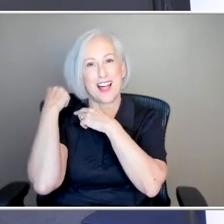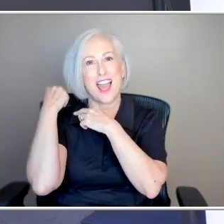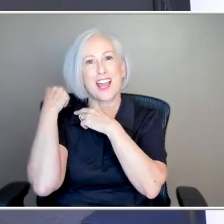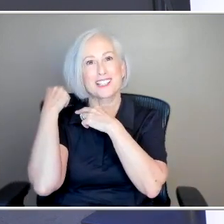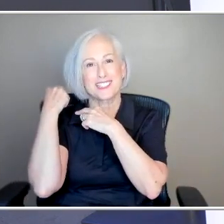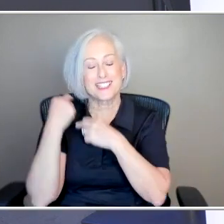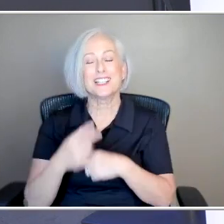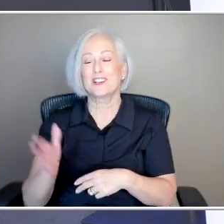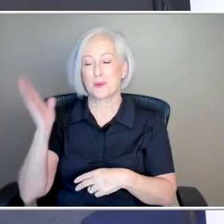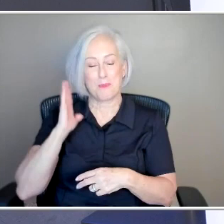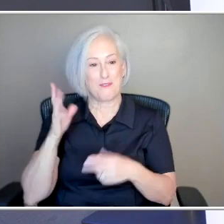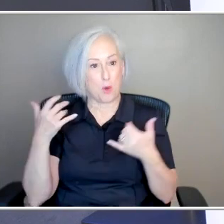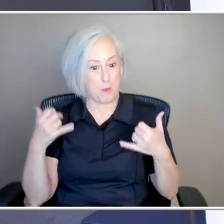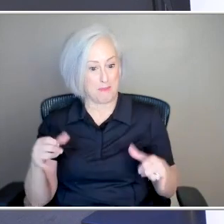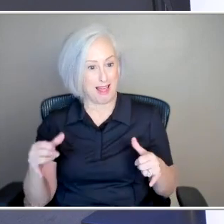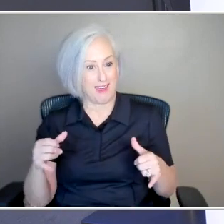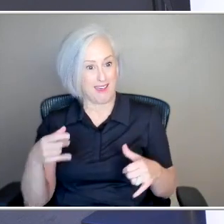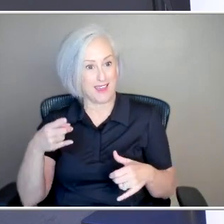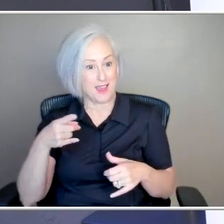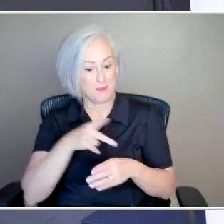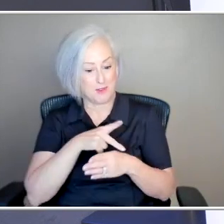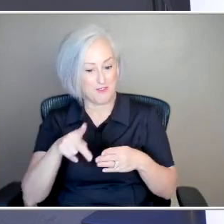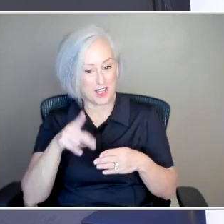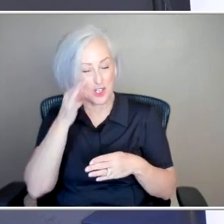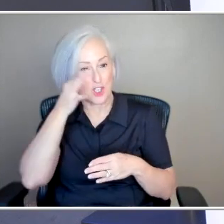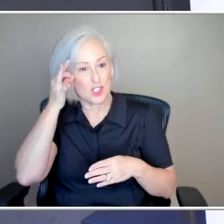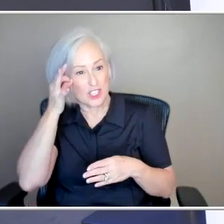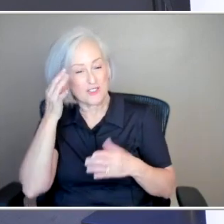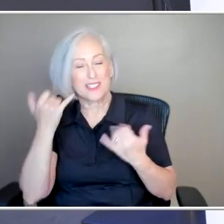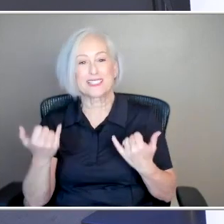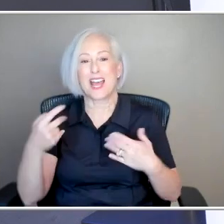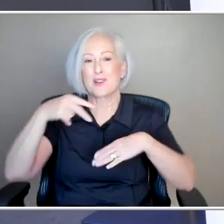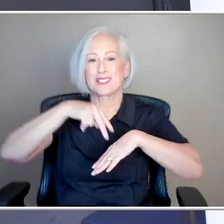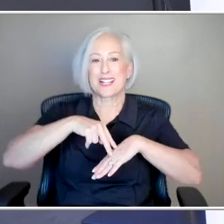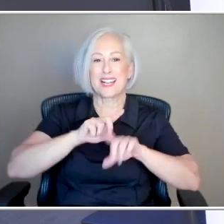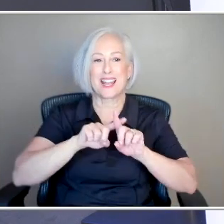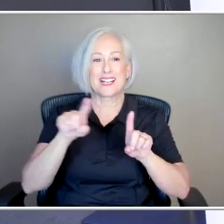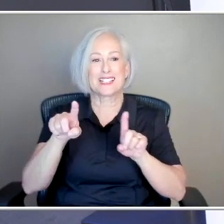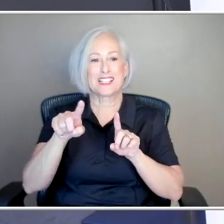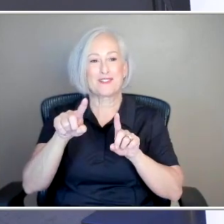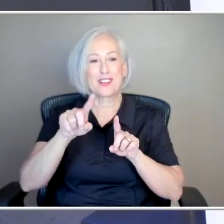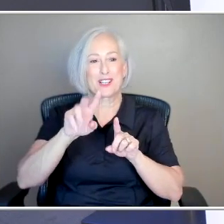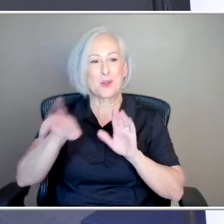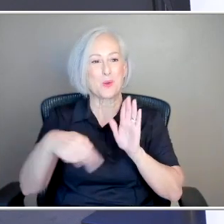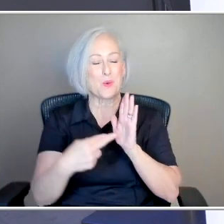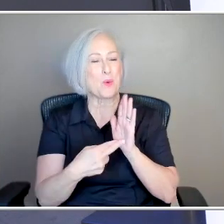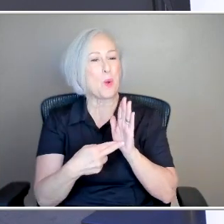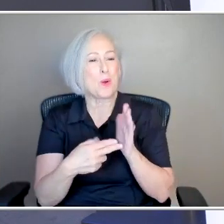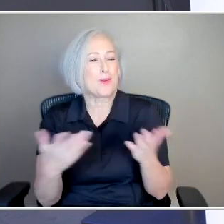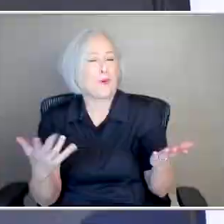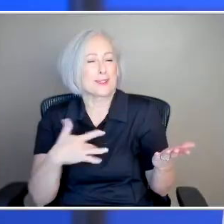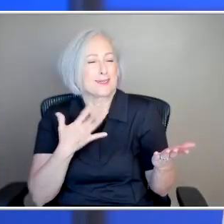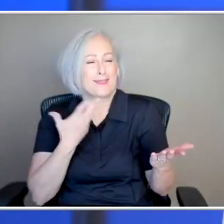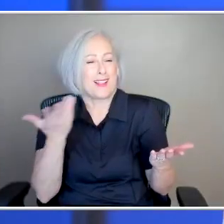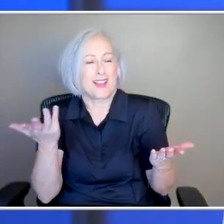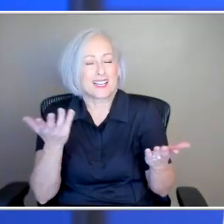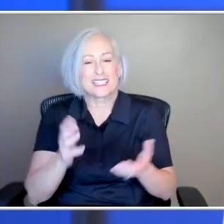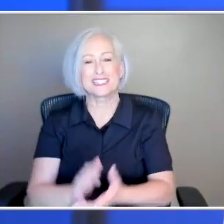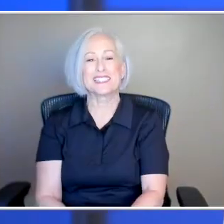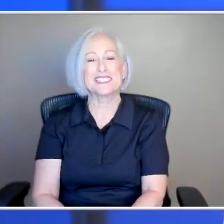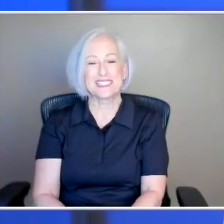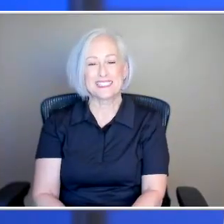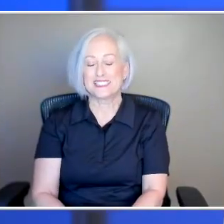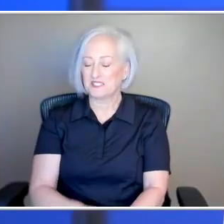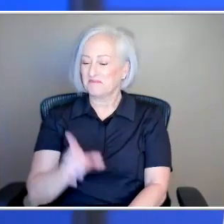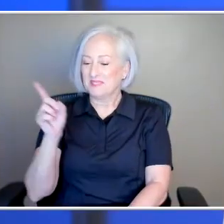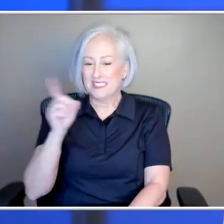pro ball, playing at the Chiefs, being on the sidelines, but now they're in a different role? What's it like? I mean, like he said, it's really fun to